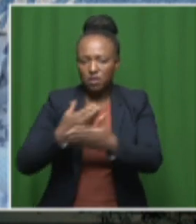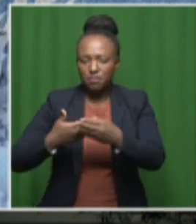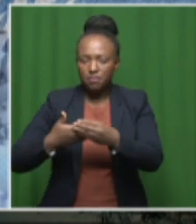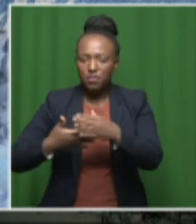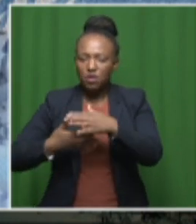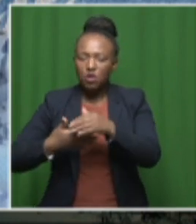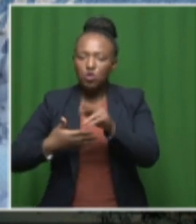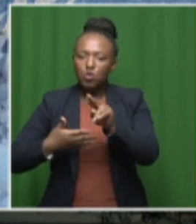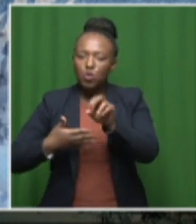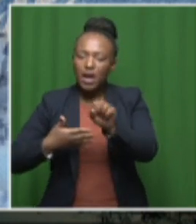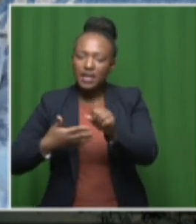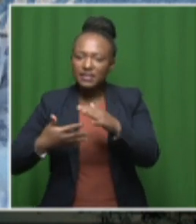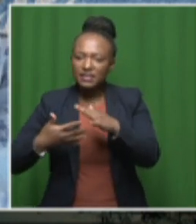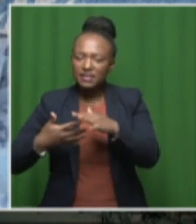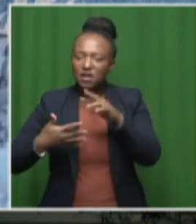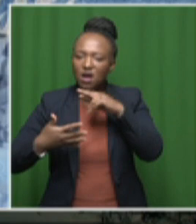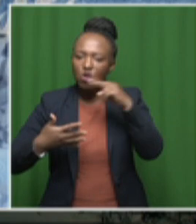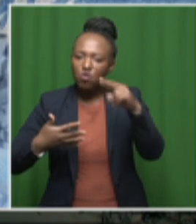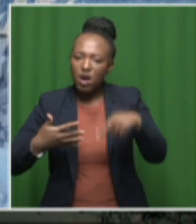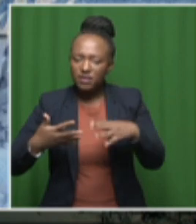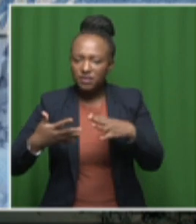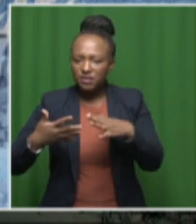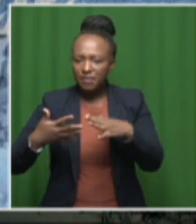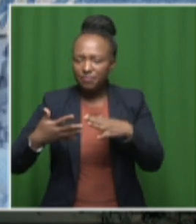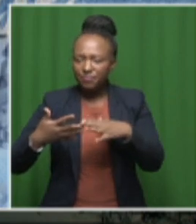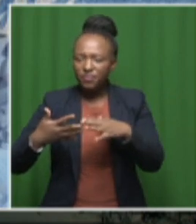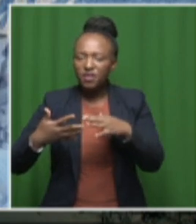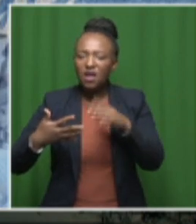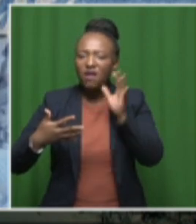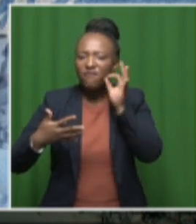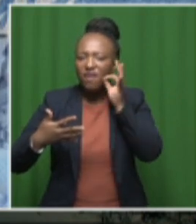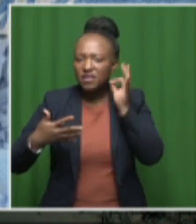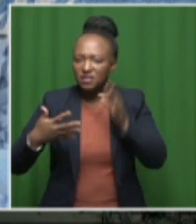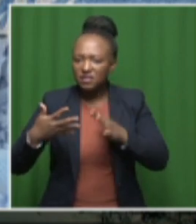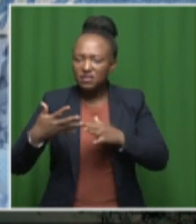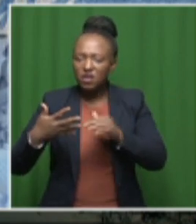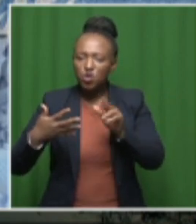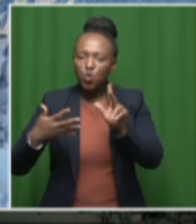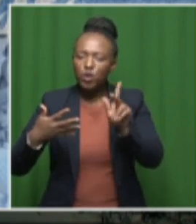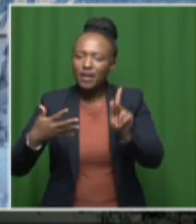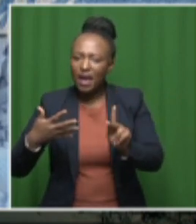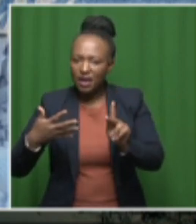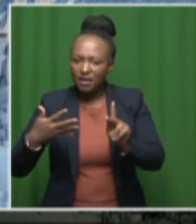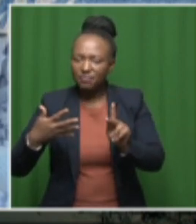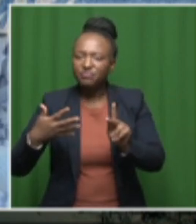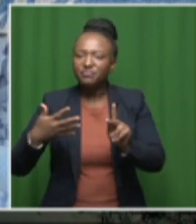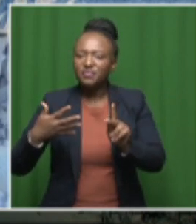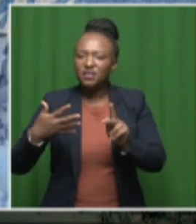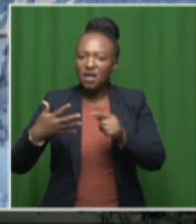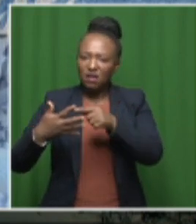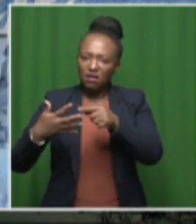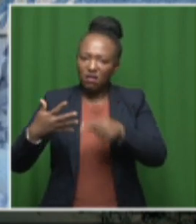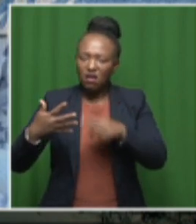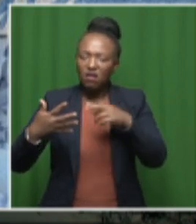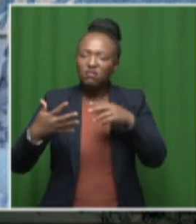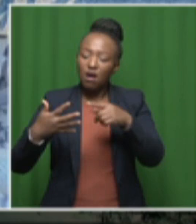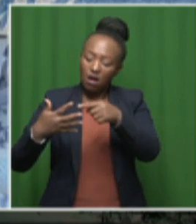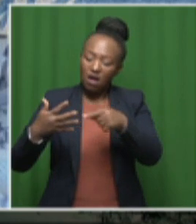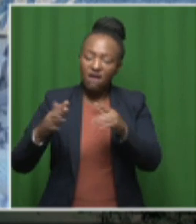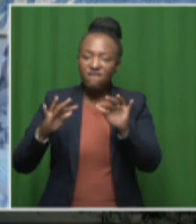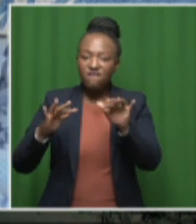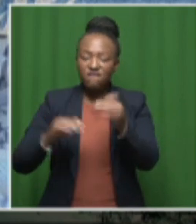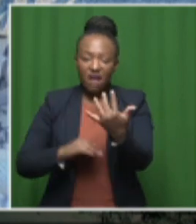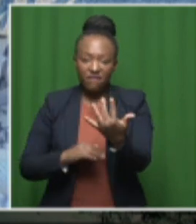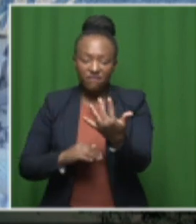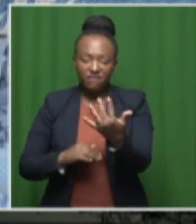Russia, China, France, and the UK. And one has to know that if they veto anything that is brought about, they have